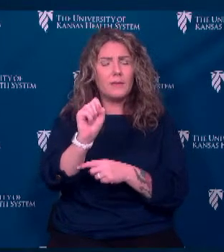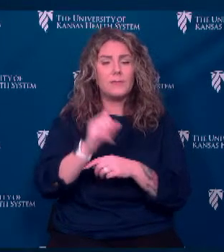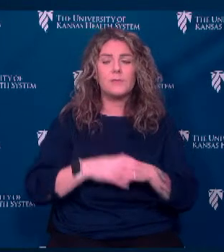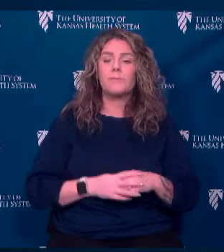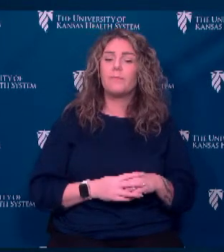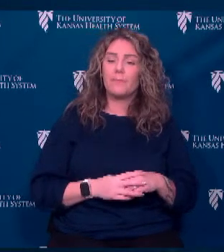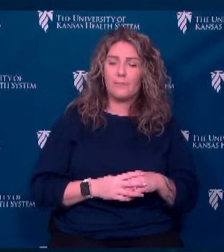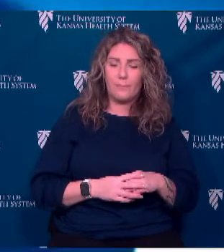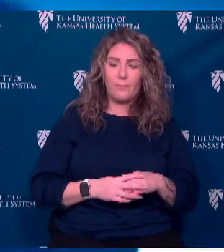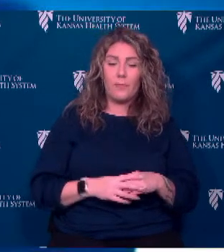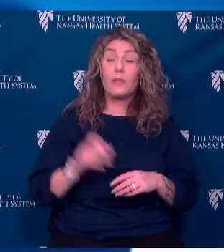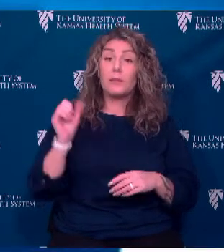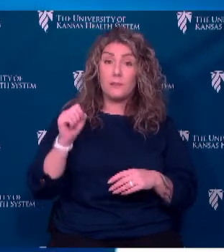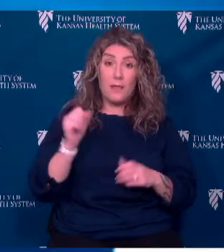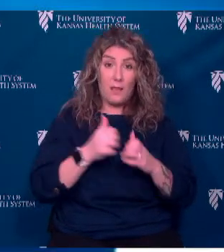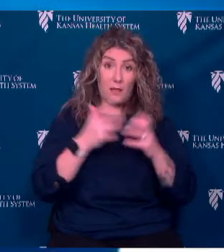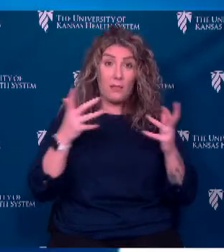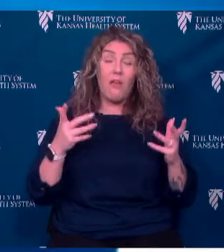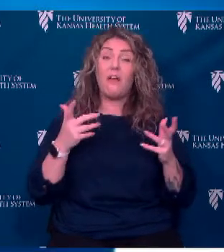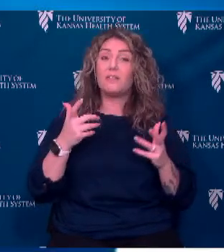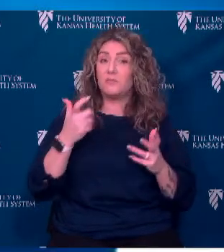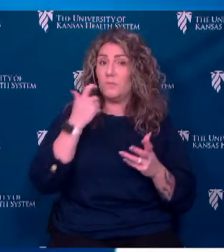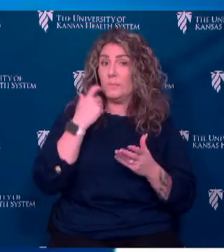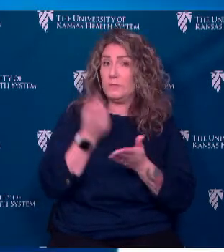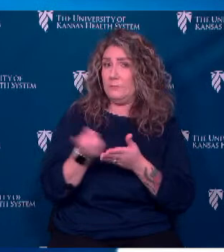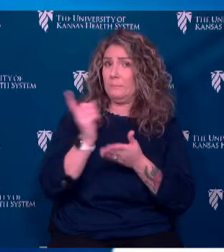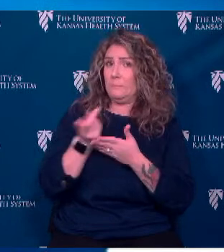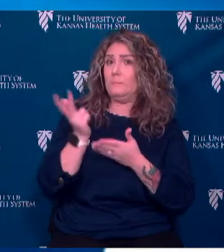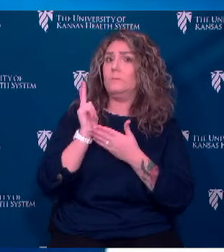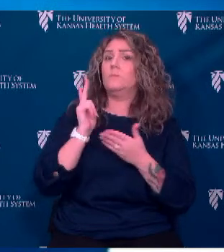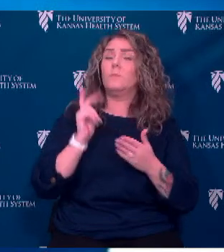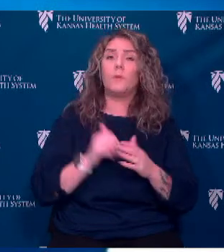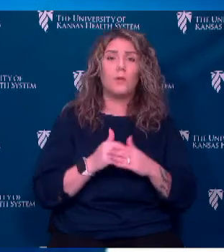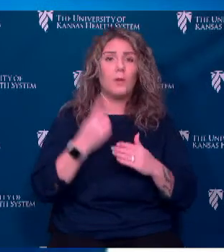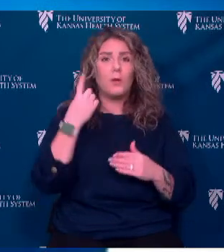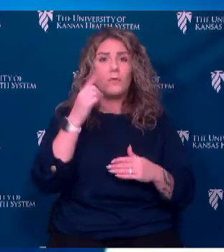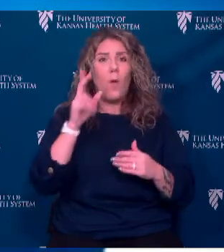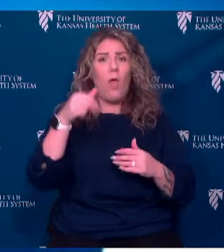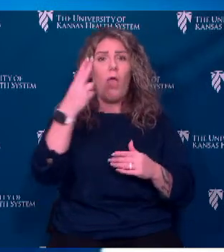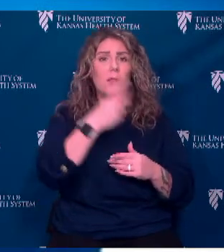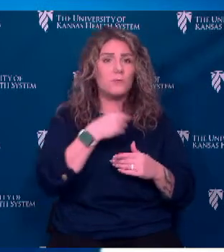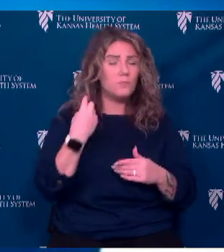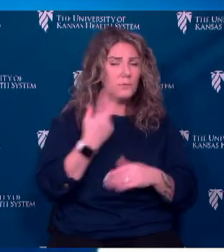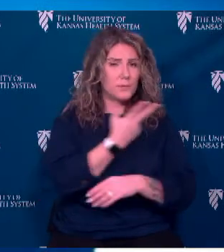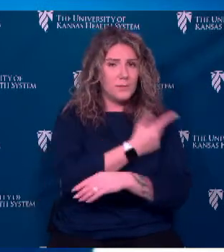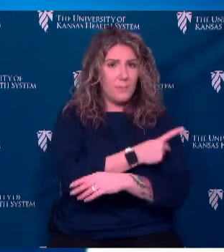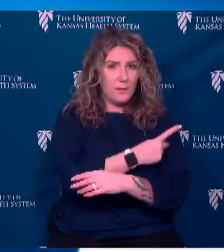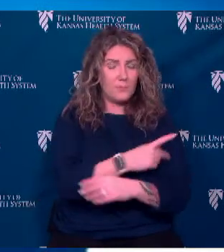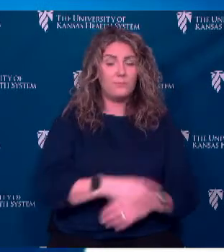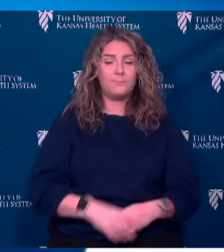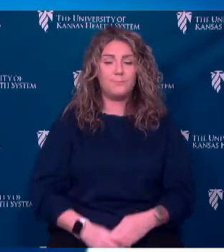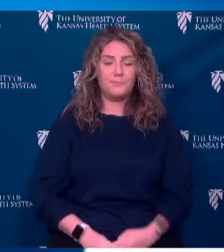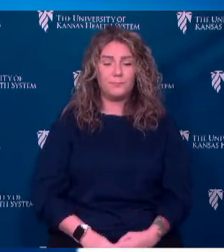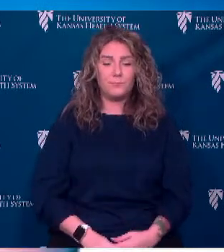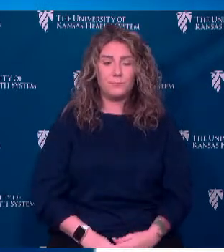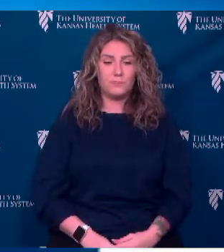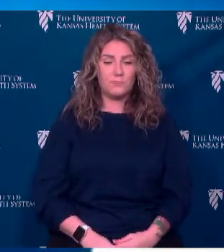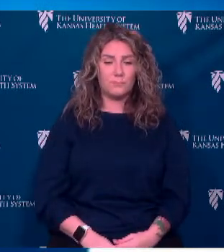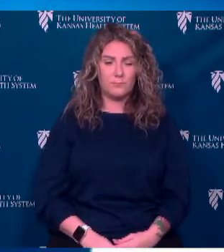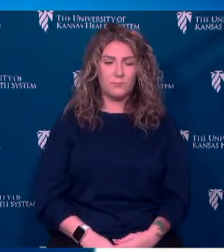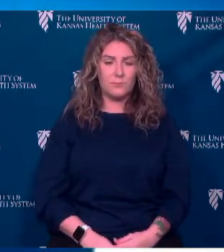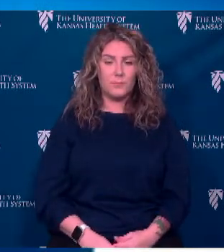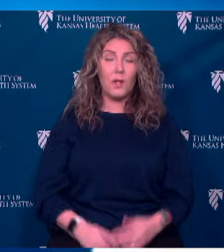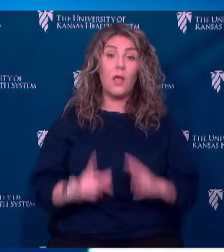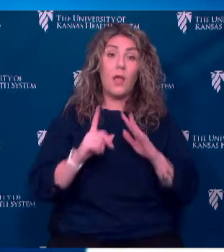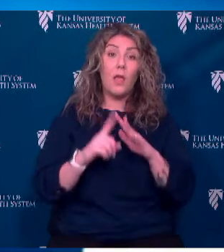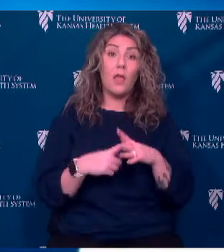we did it a lot the last several weeks for those high-risk patients. And we initially had a little bit